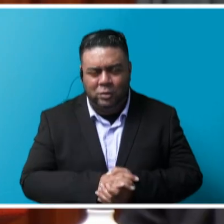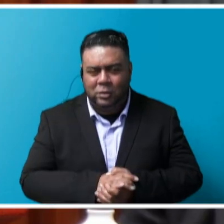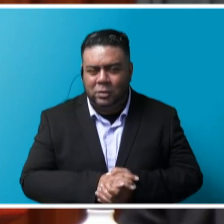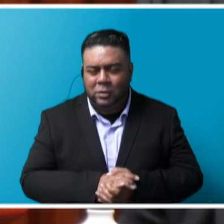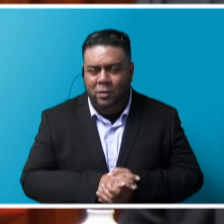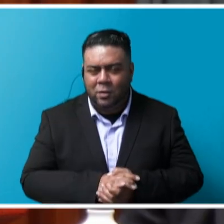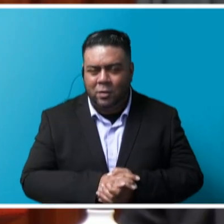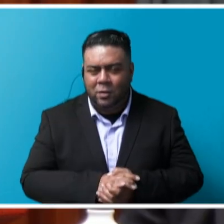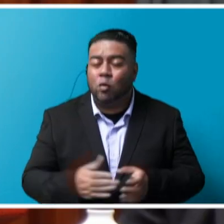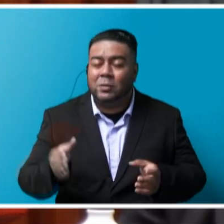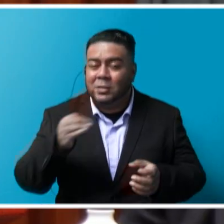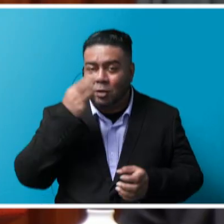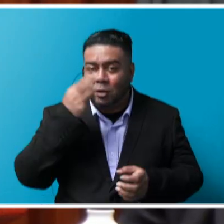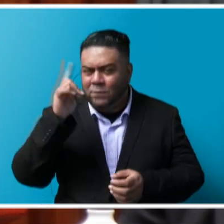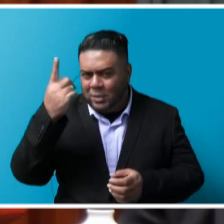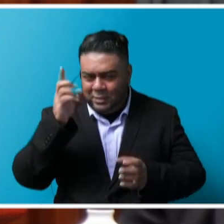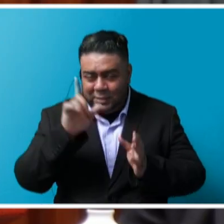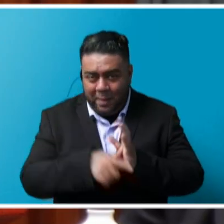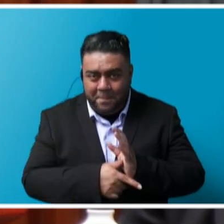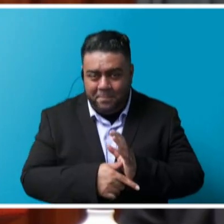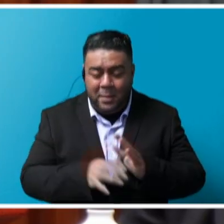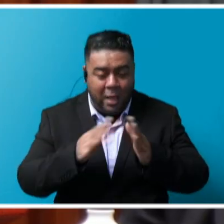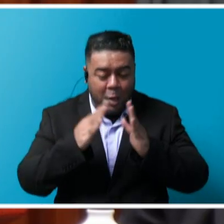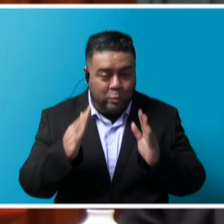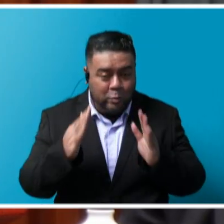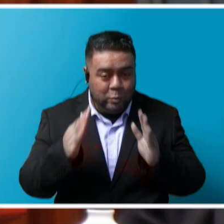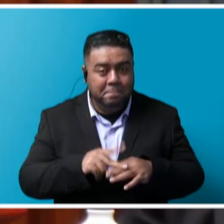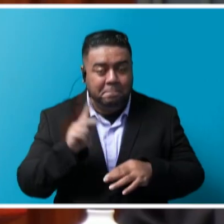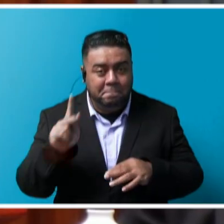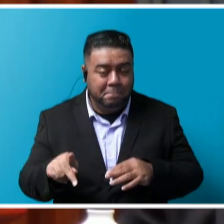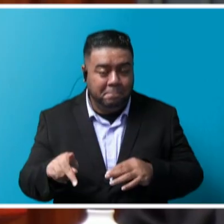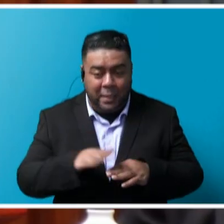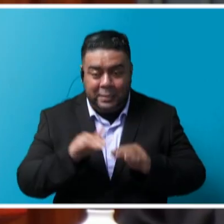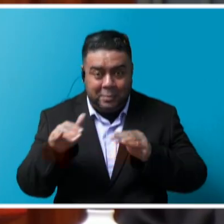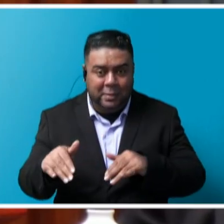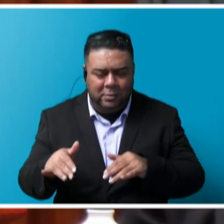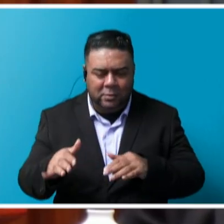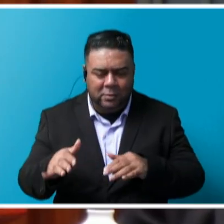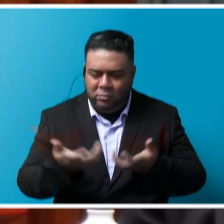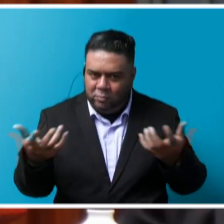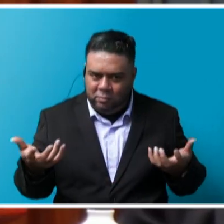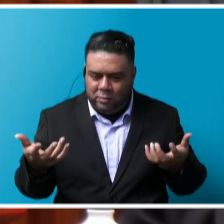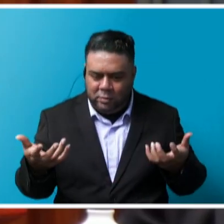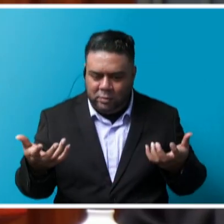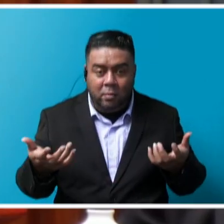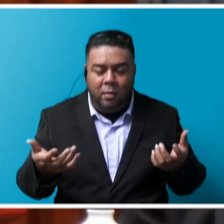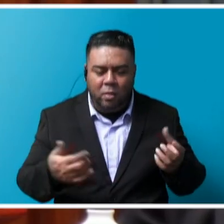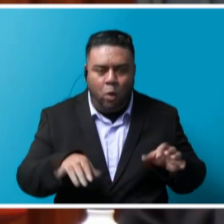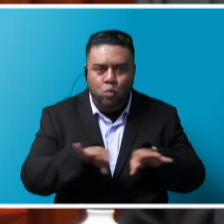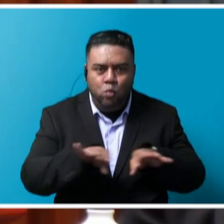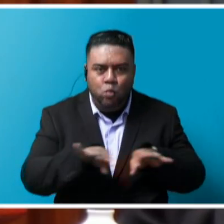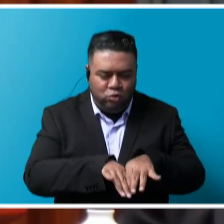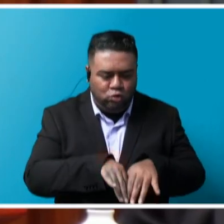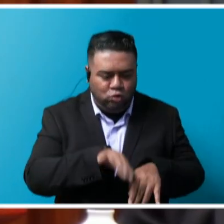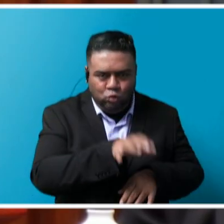Singapore. Okay. For the first time, households participating in the pilot program will separate recyclable materials from residual